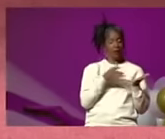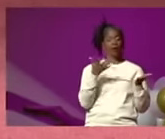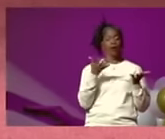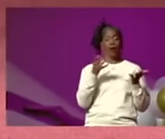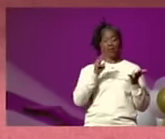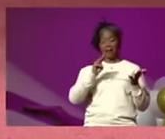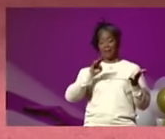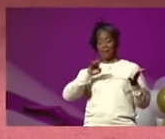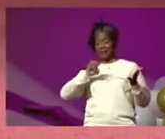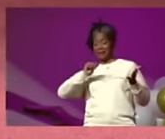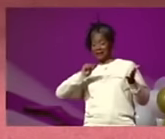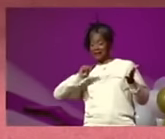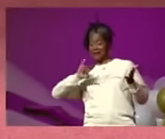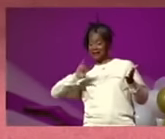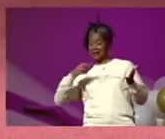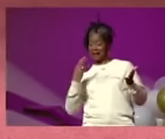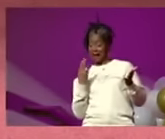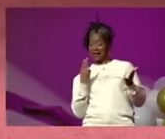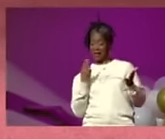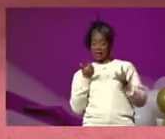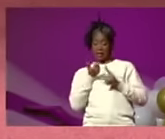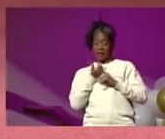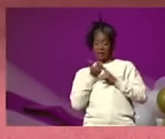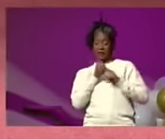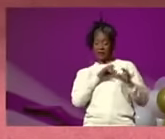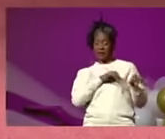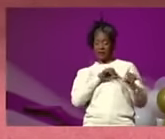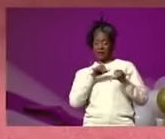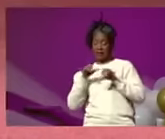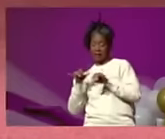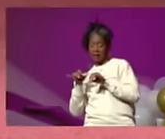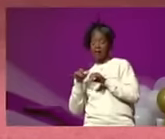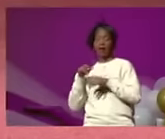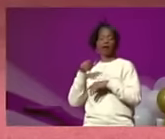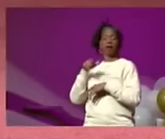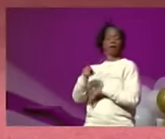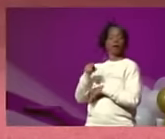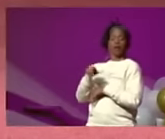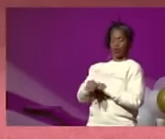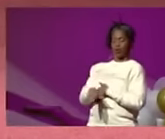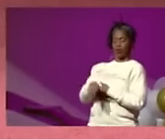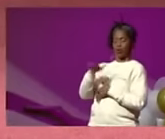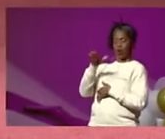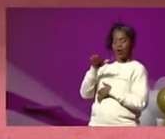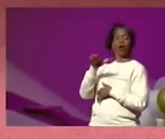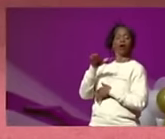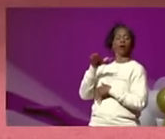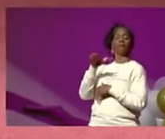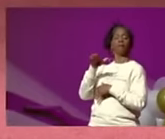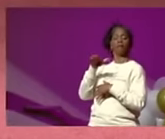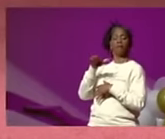Messiah who would be a branch which would come out of the stump of Jesse. Please don't miss this.